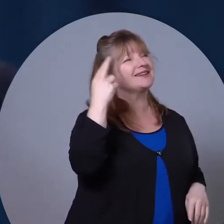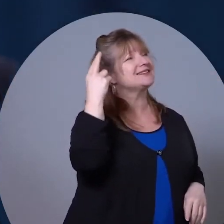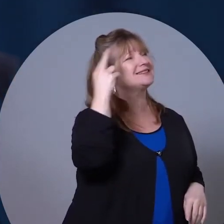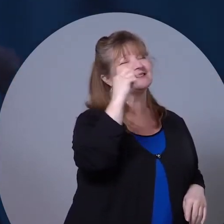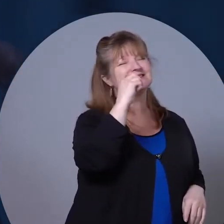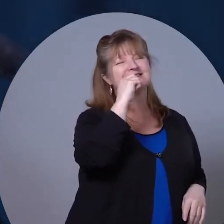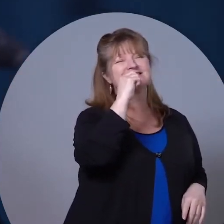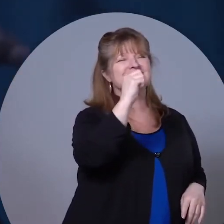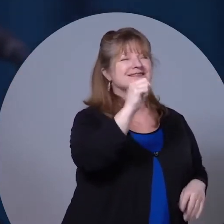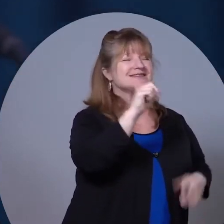blues.